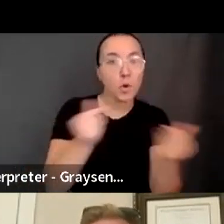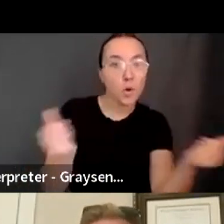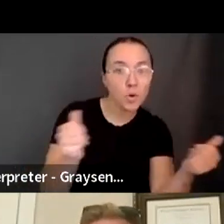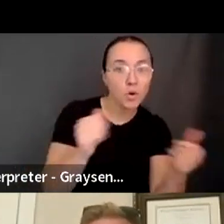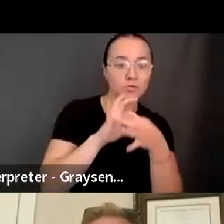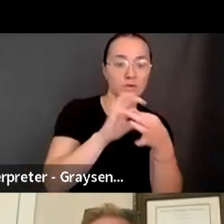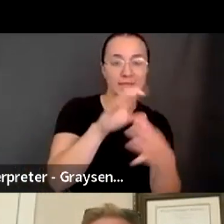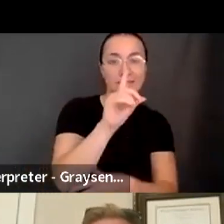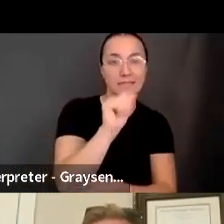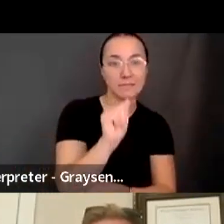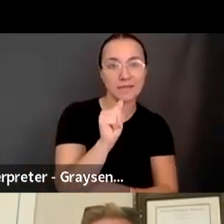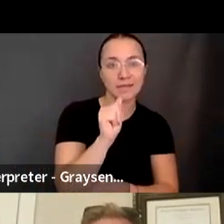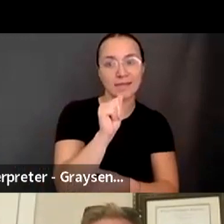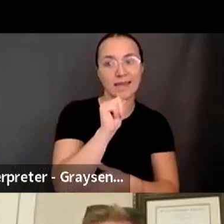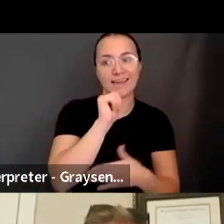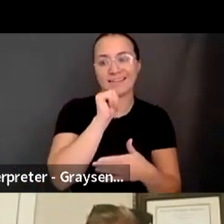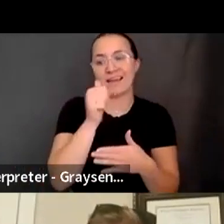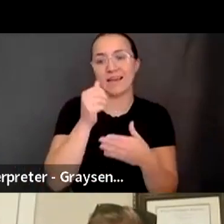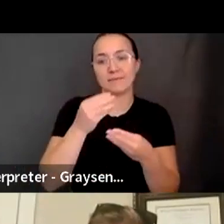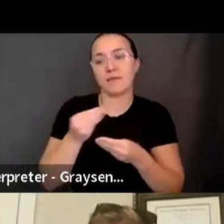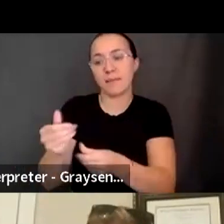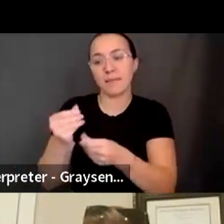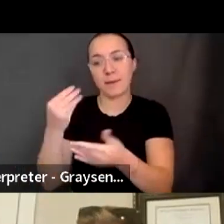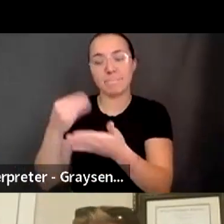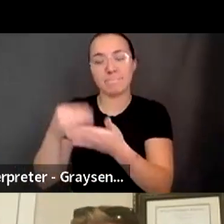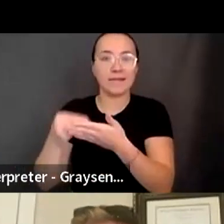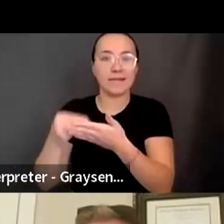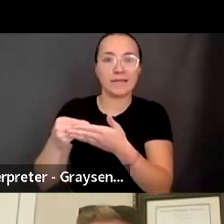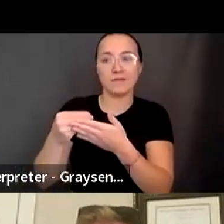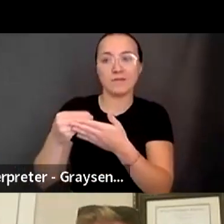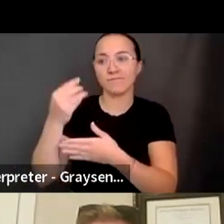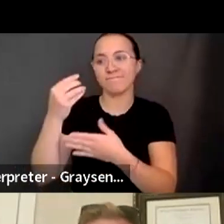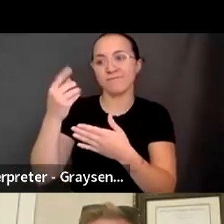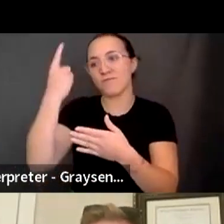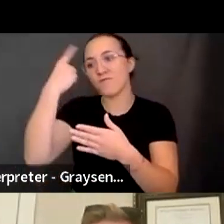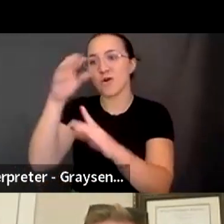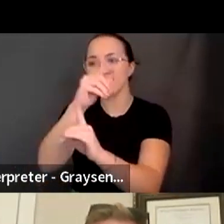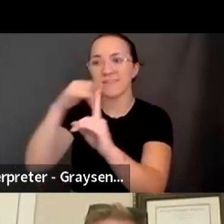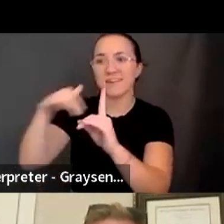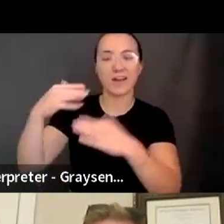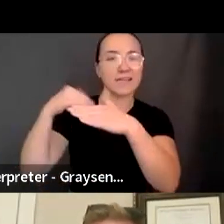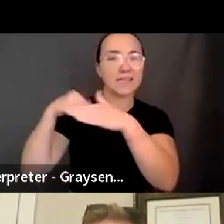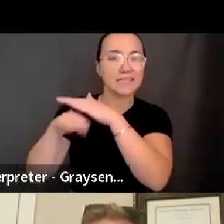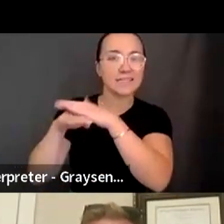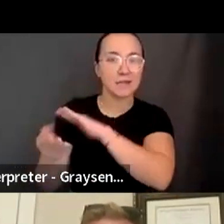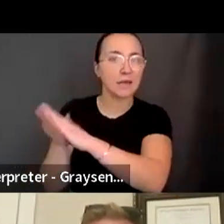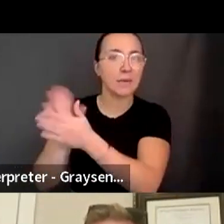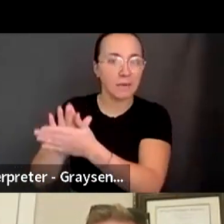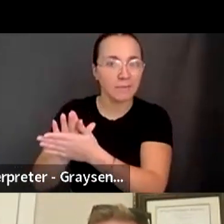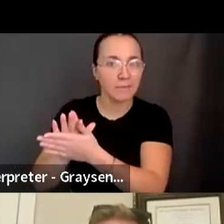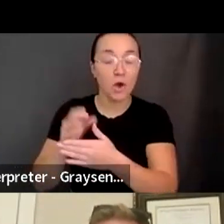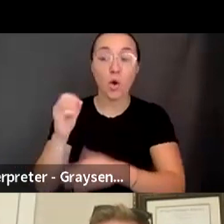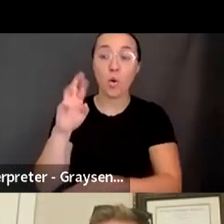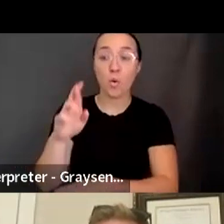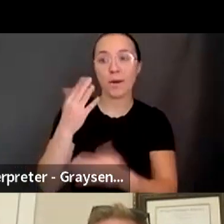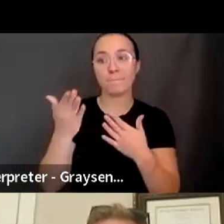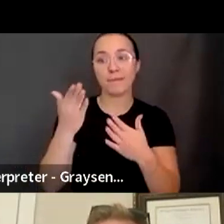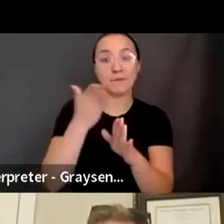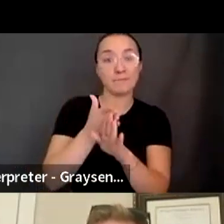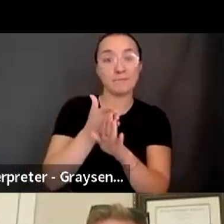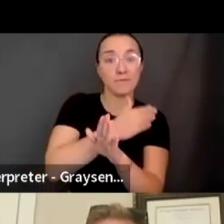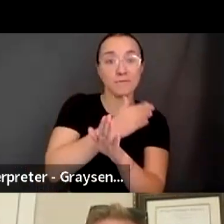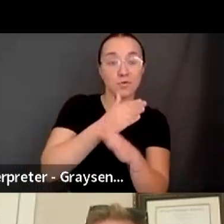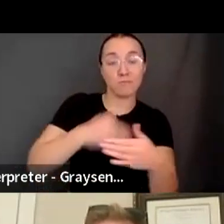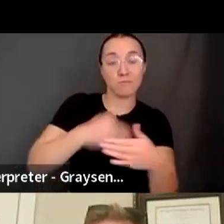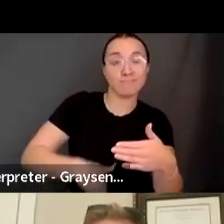than spending that money on making environments accessible. Or it would favor prenatal testing for